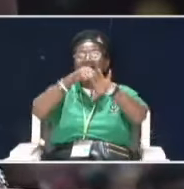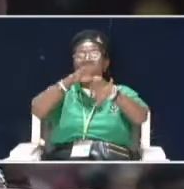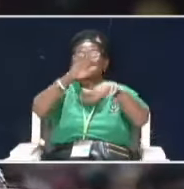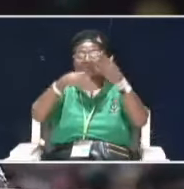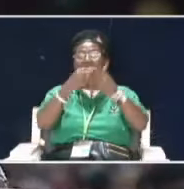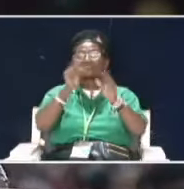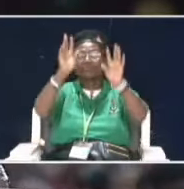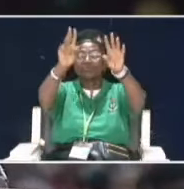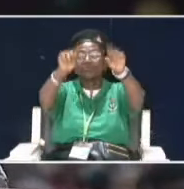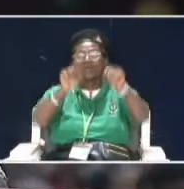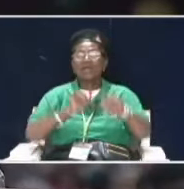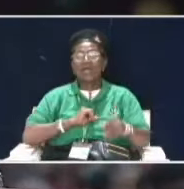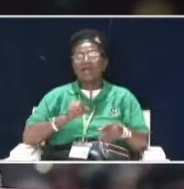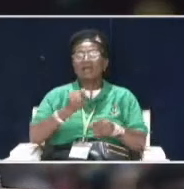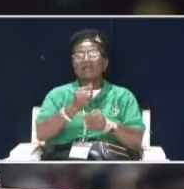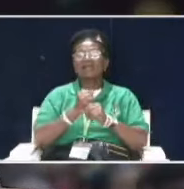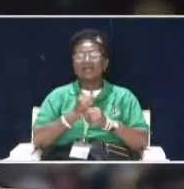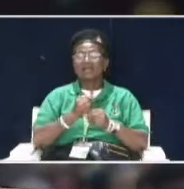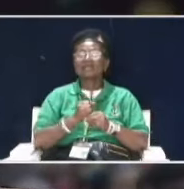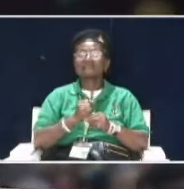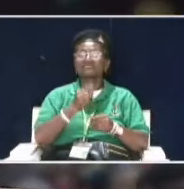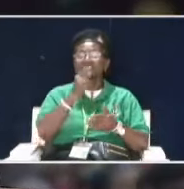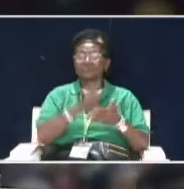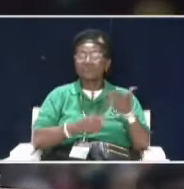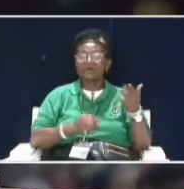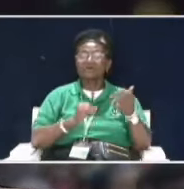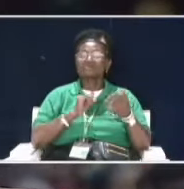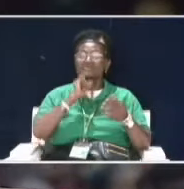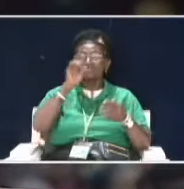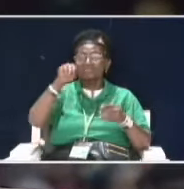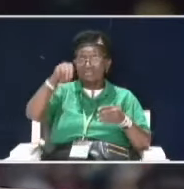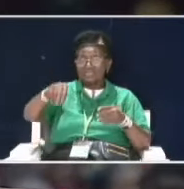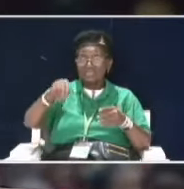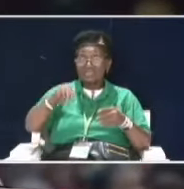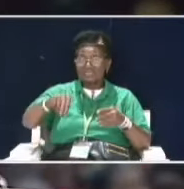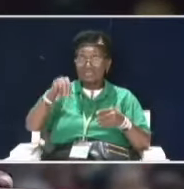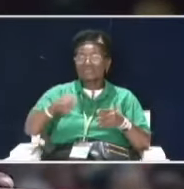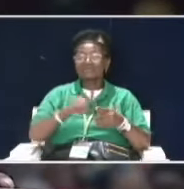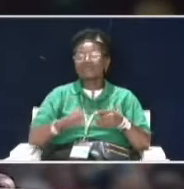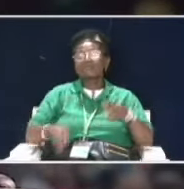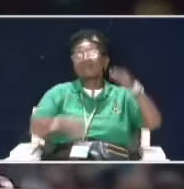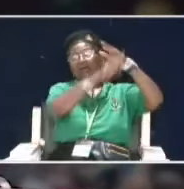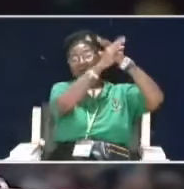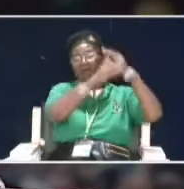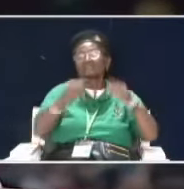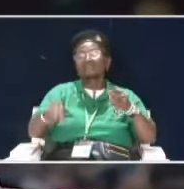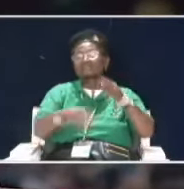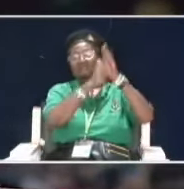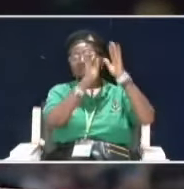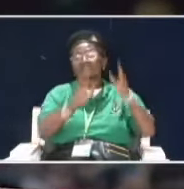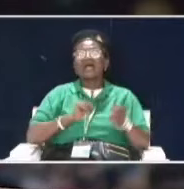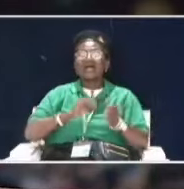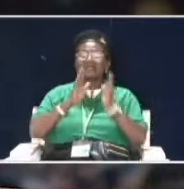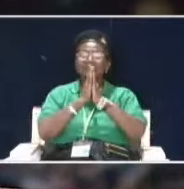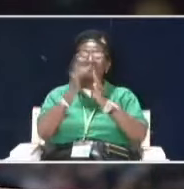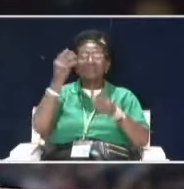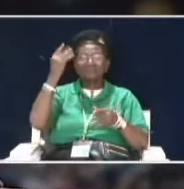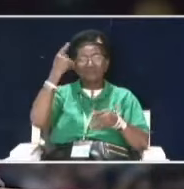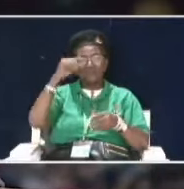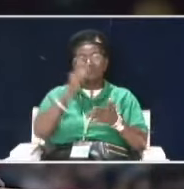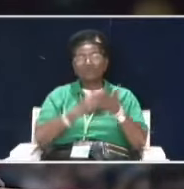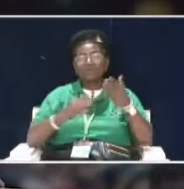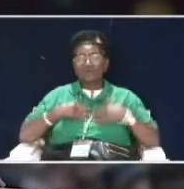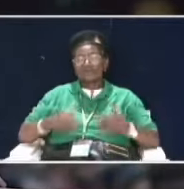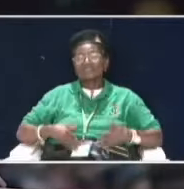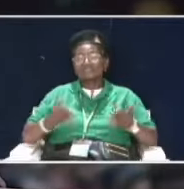I get whatever is necessary to terminate the Terminator. I'm praying for somebody tonight that anyone